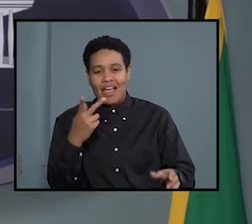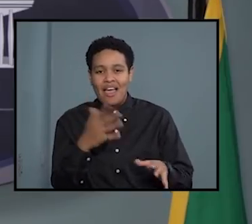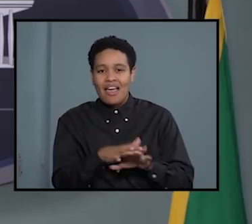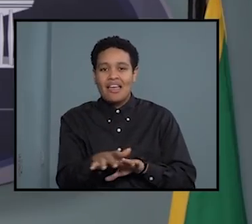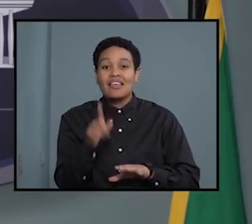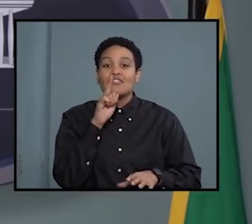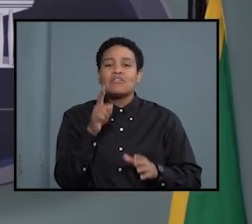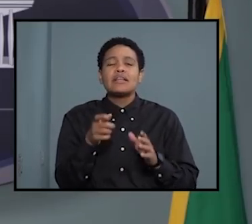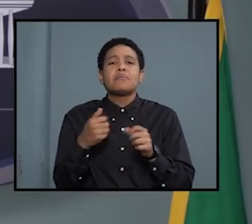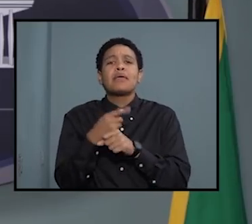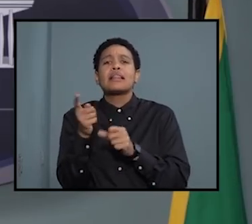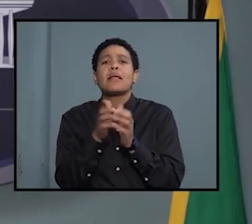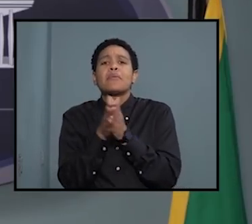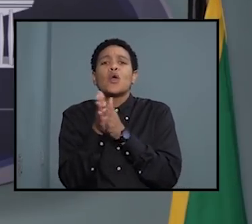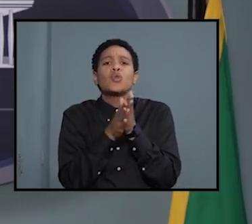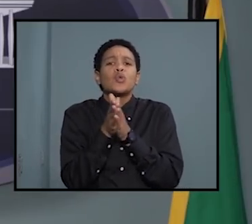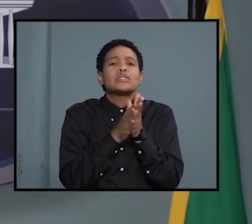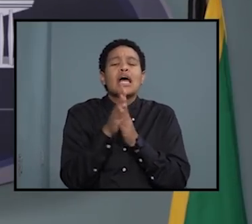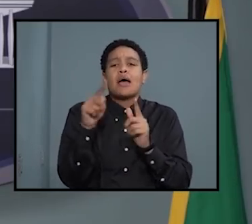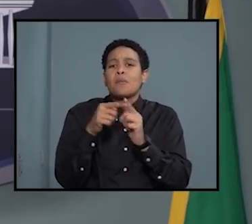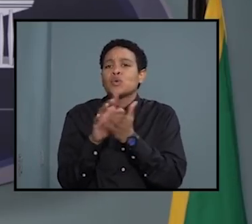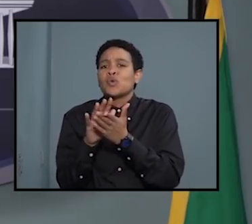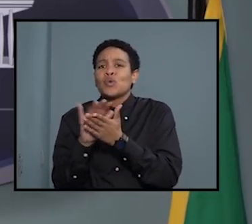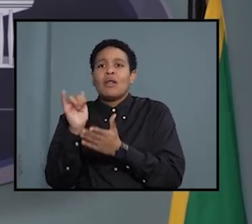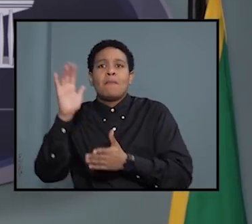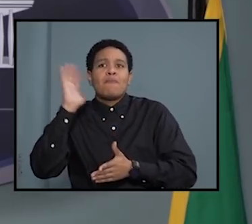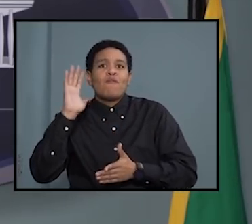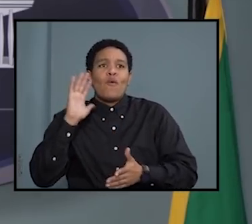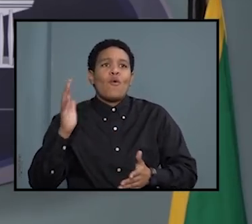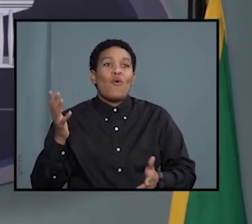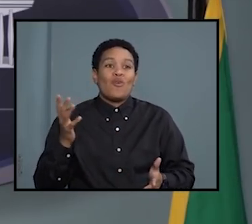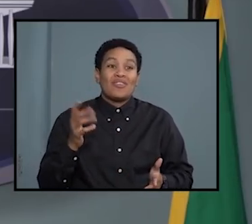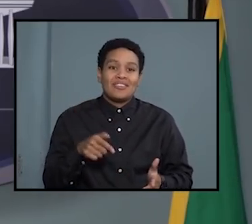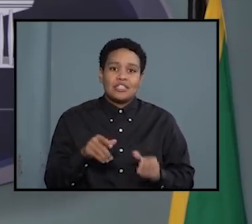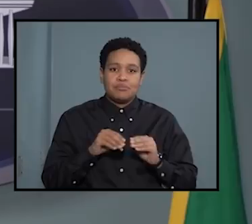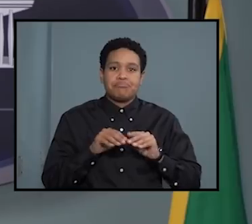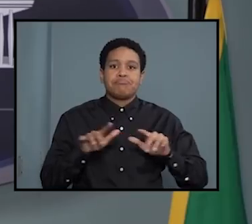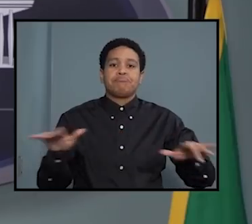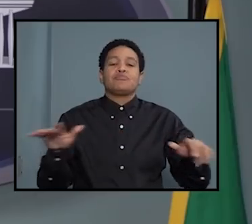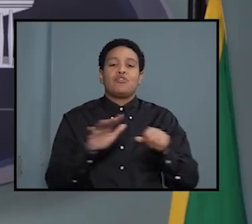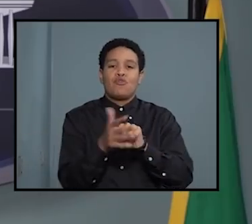as enthusiastic about school as they were before this outbreak.